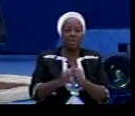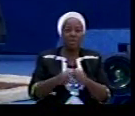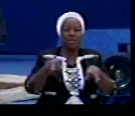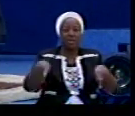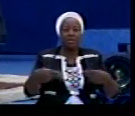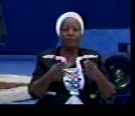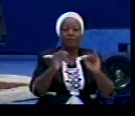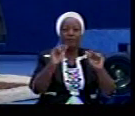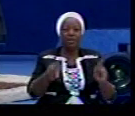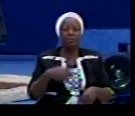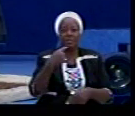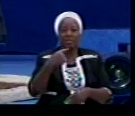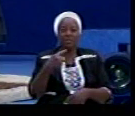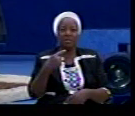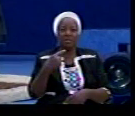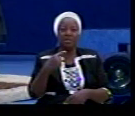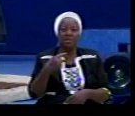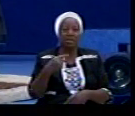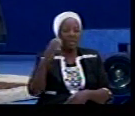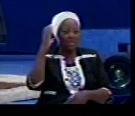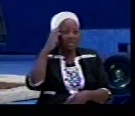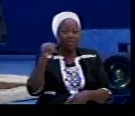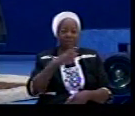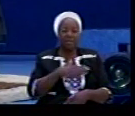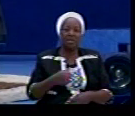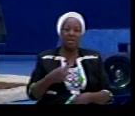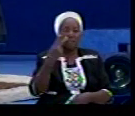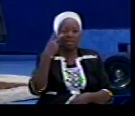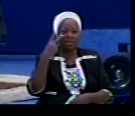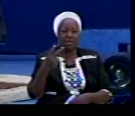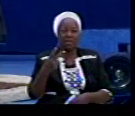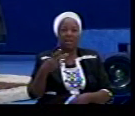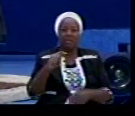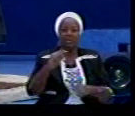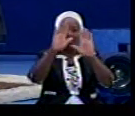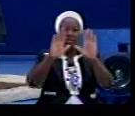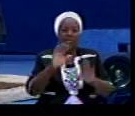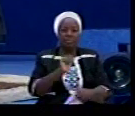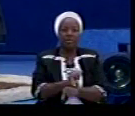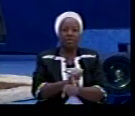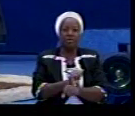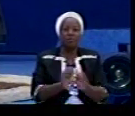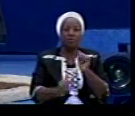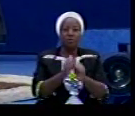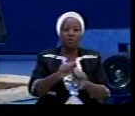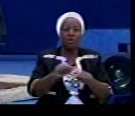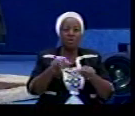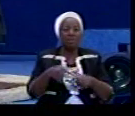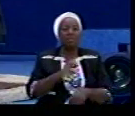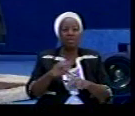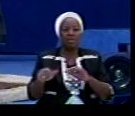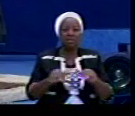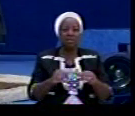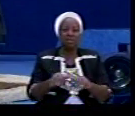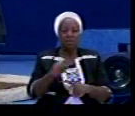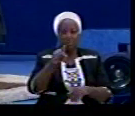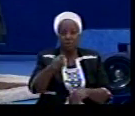spake, hearing and seeing the miracles which he did. You will